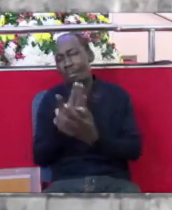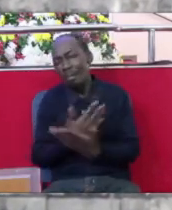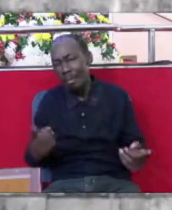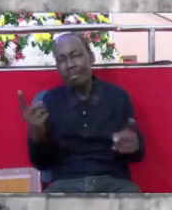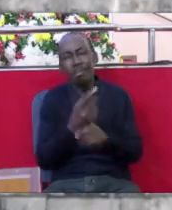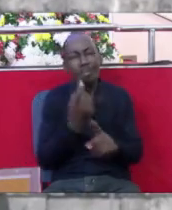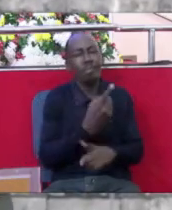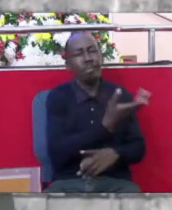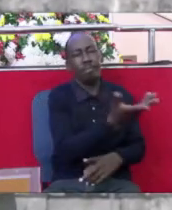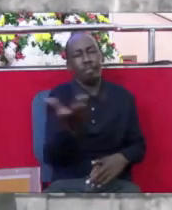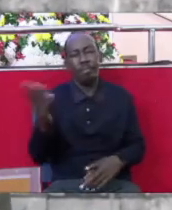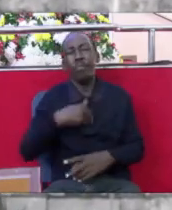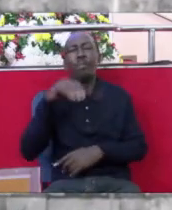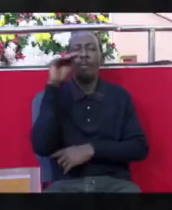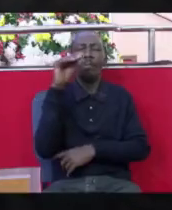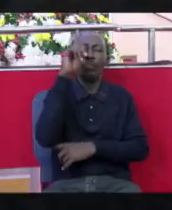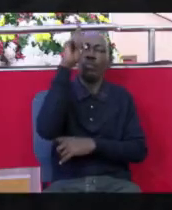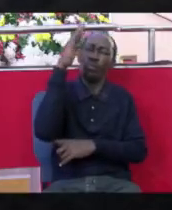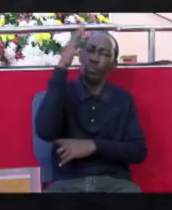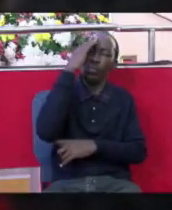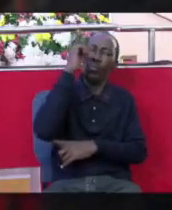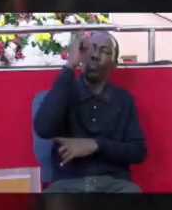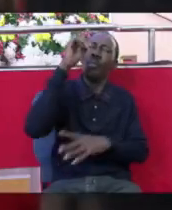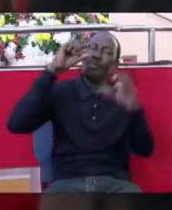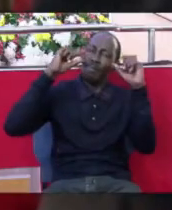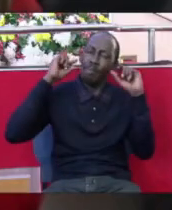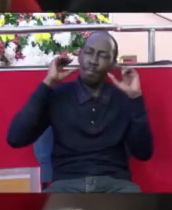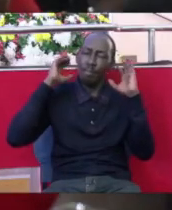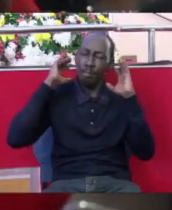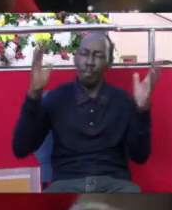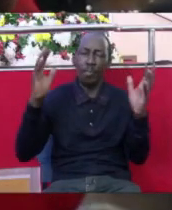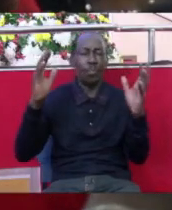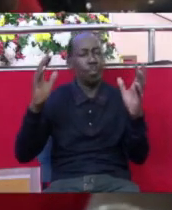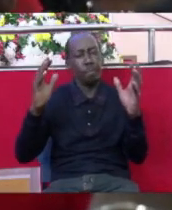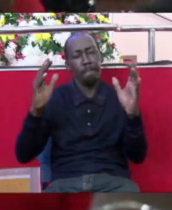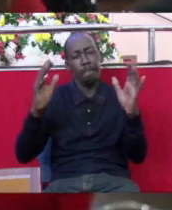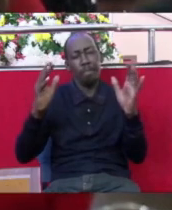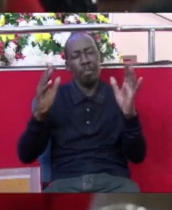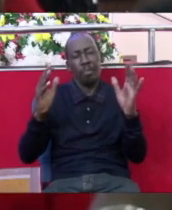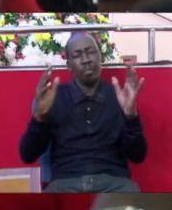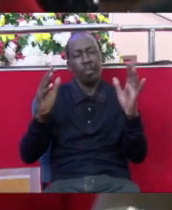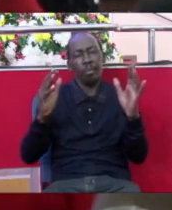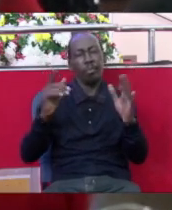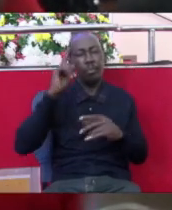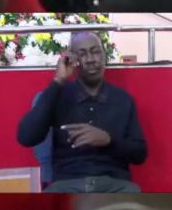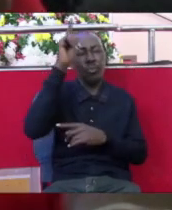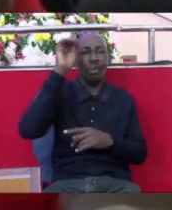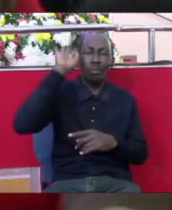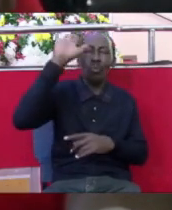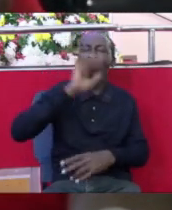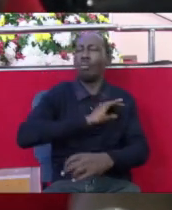tofauti tofauti. Lord, you want to recognize that, Lord, yours, Lord, is greatness. Tunajua wewe tunatambua ukuu wako, Bwana. Yours is